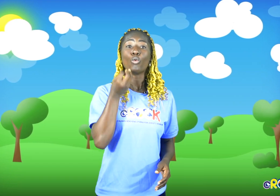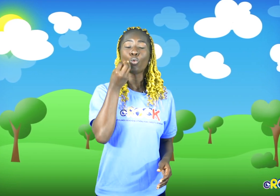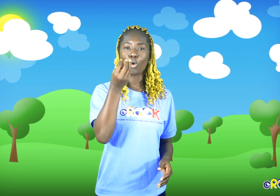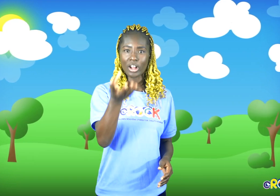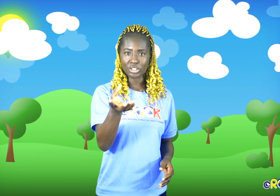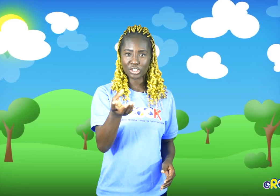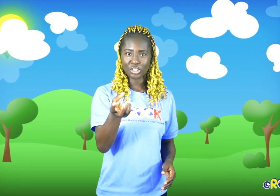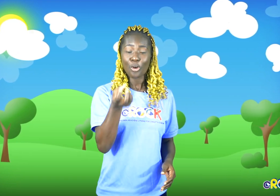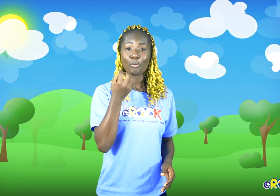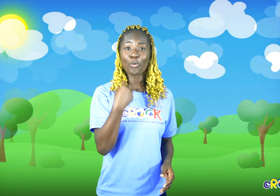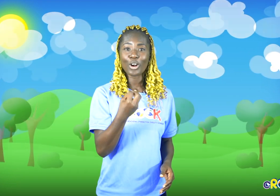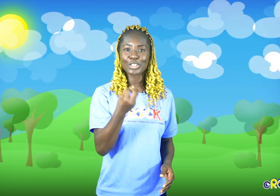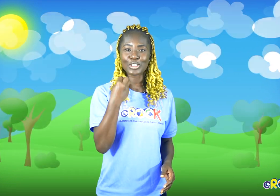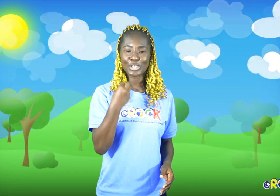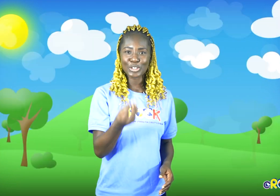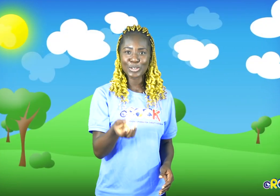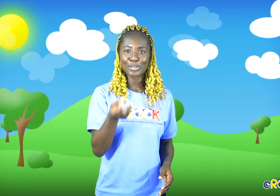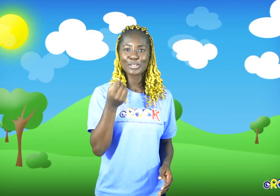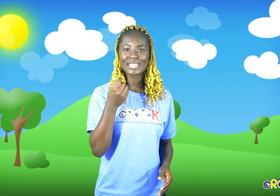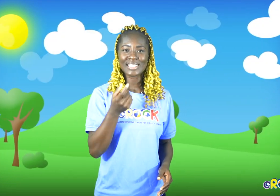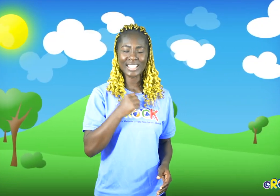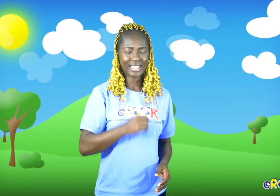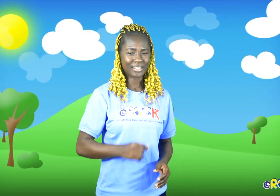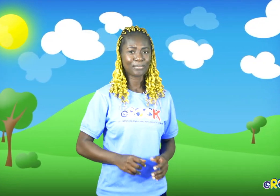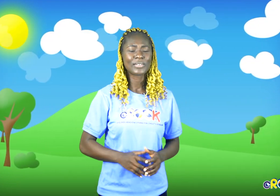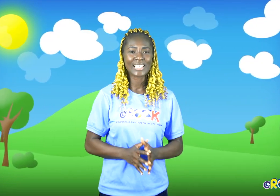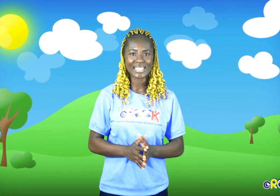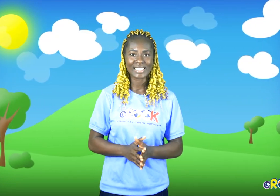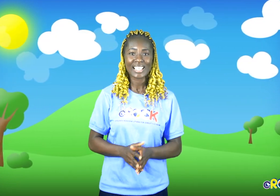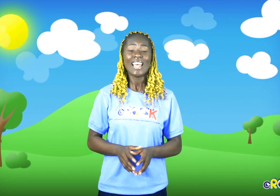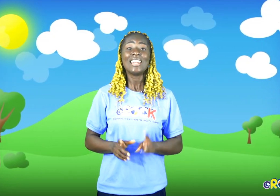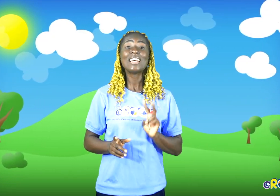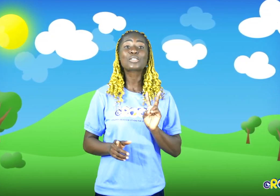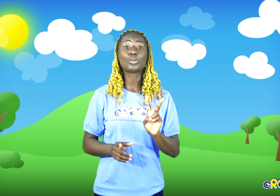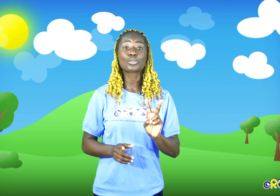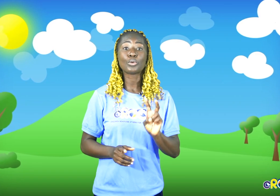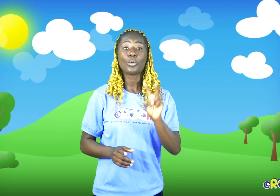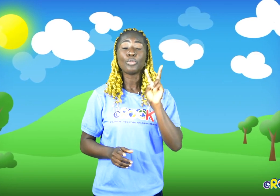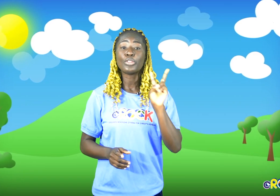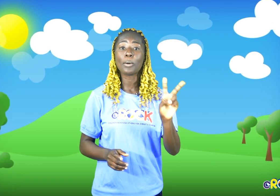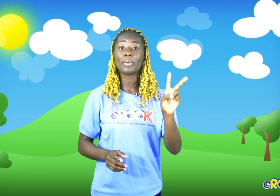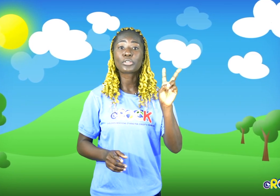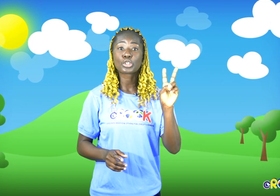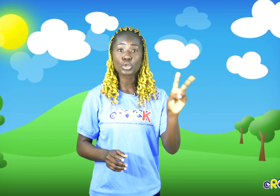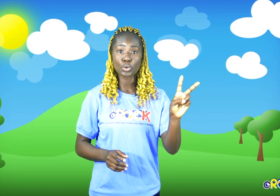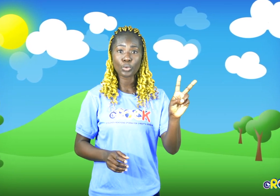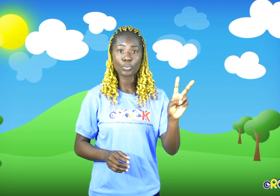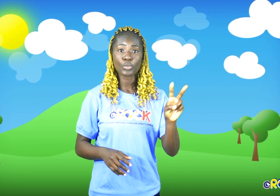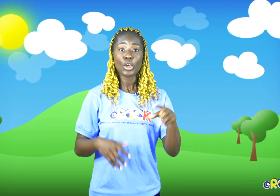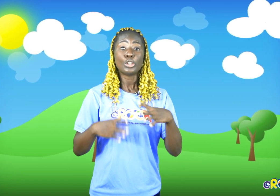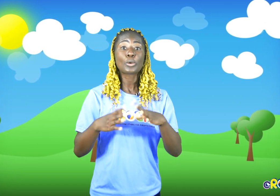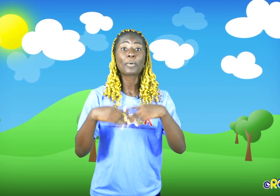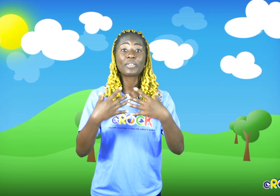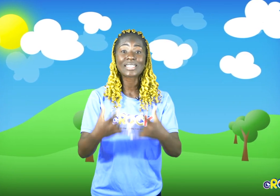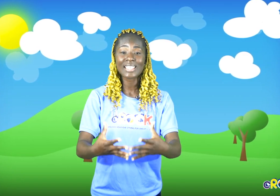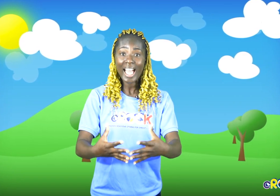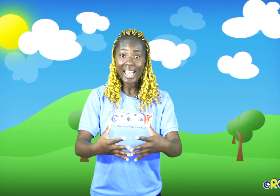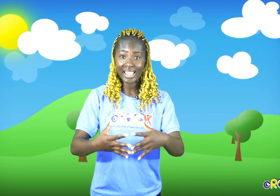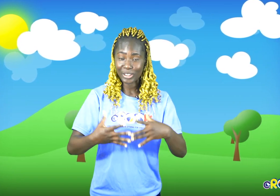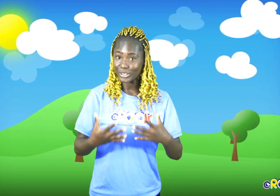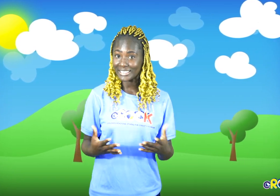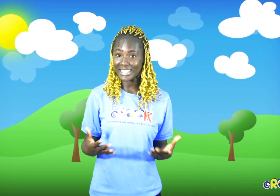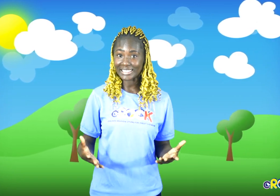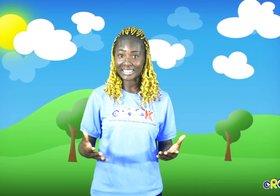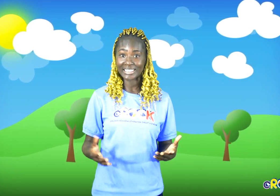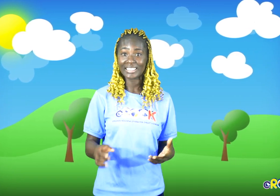to watch what you say. Yes. Let's go to number two. To